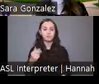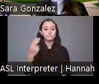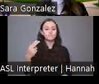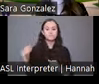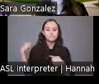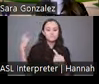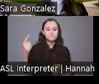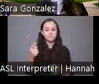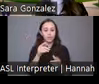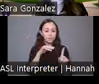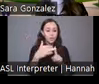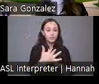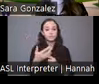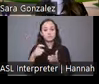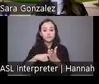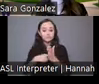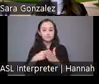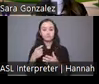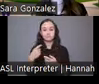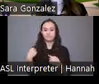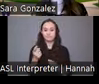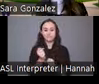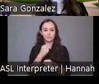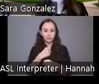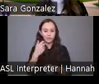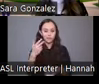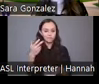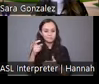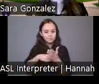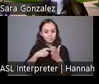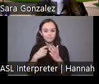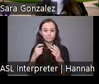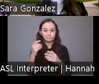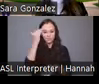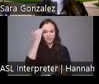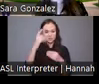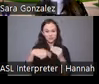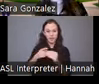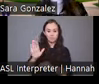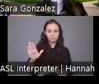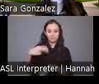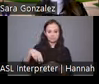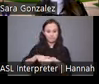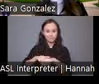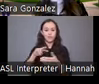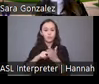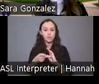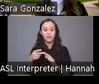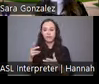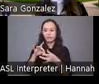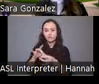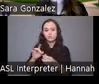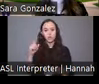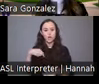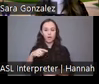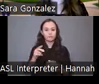archaeology have created knowledge about indigenous peoples. Knowledge about refers to an extractive relationship in which the researcher